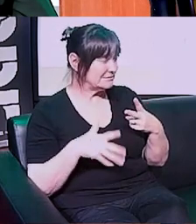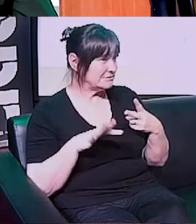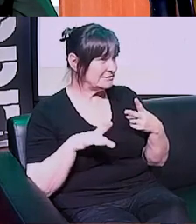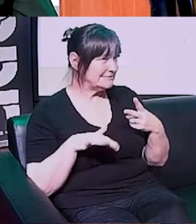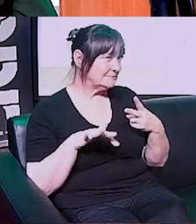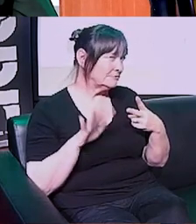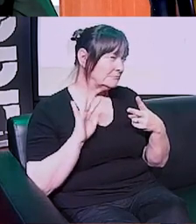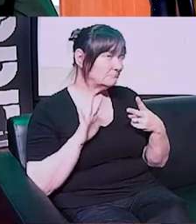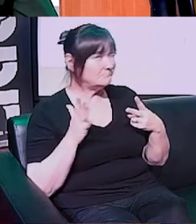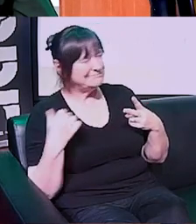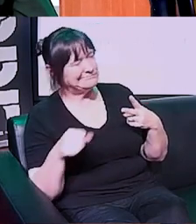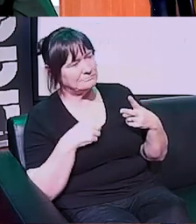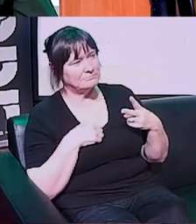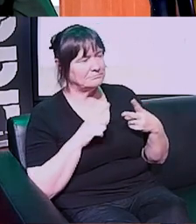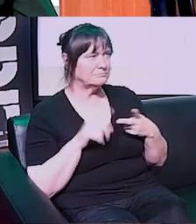Yeah, I'm leaning on no.